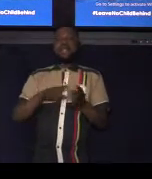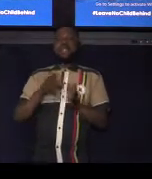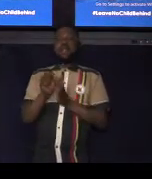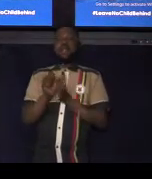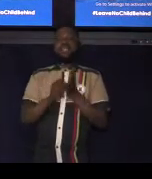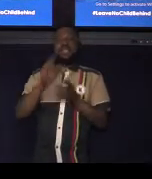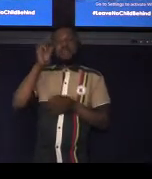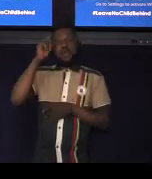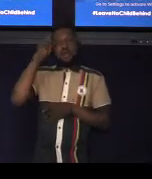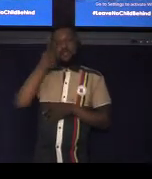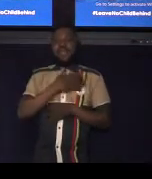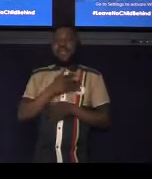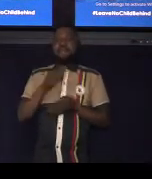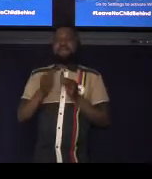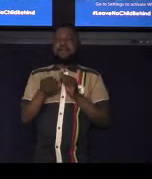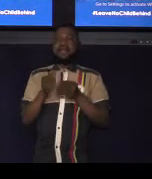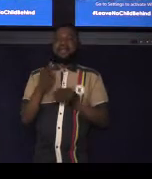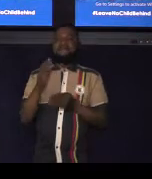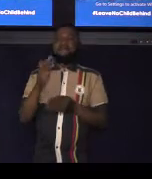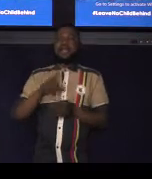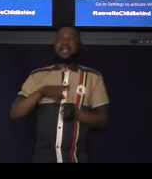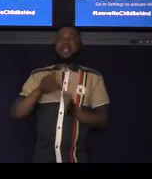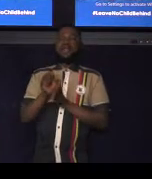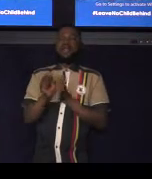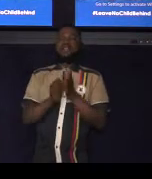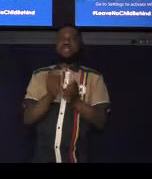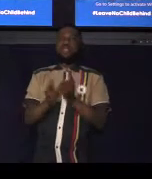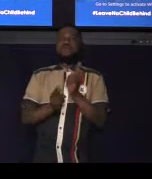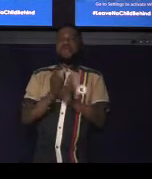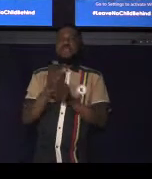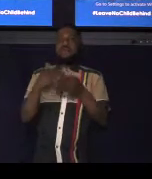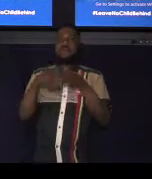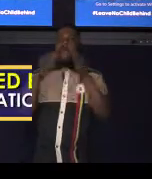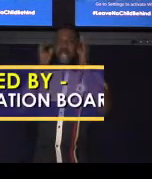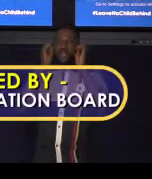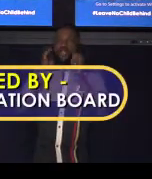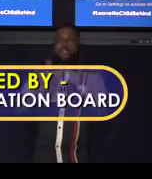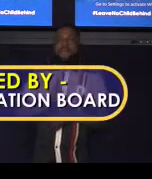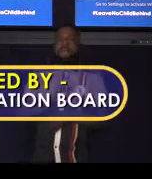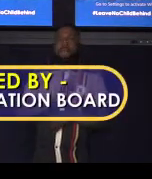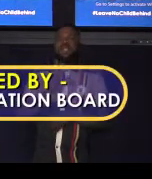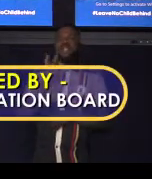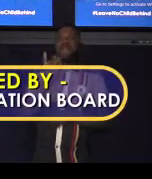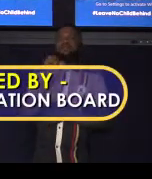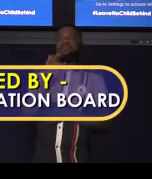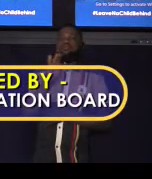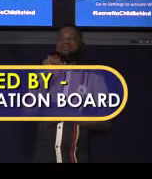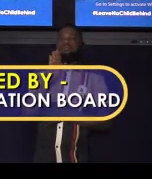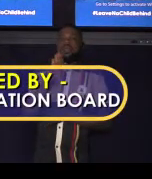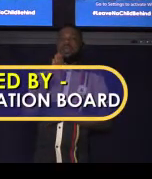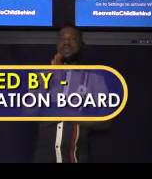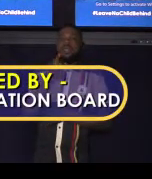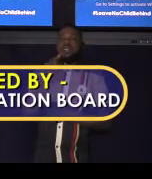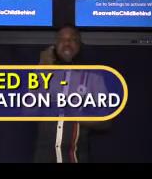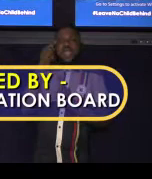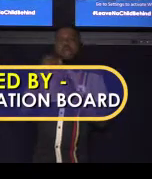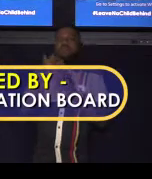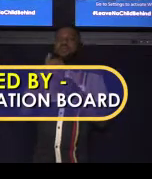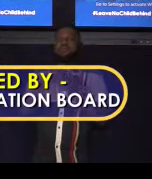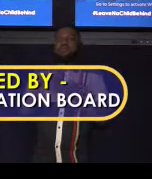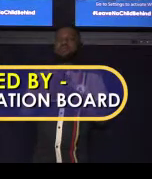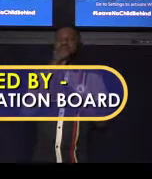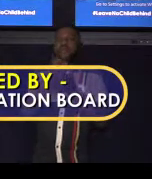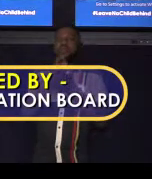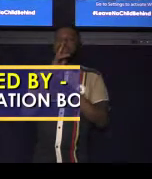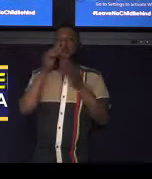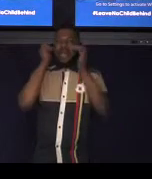by the Lagos State Government and packaged by the Lagos State Universal Basic Education Board, LASUBEB. The aim is to